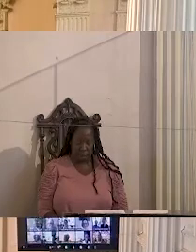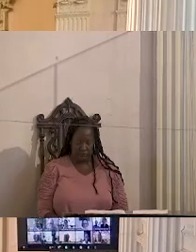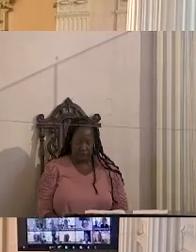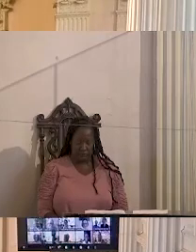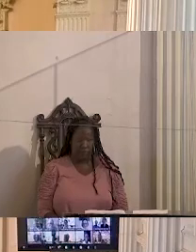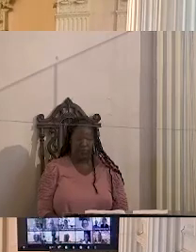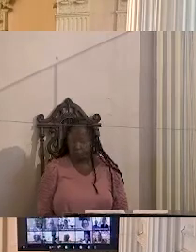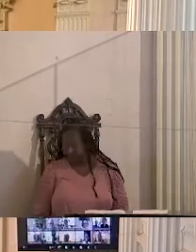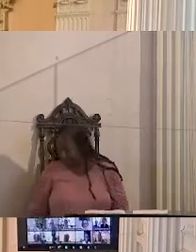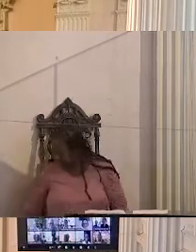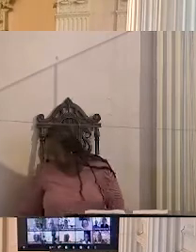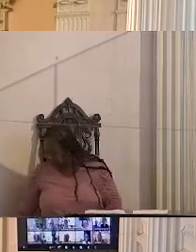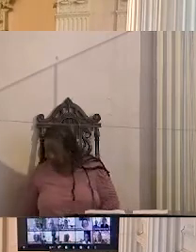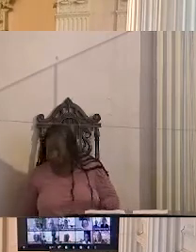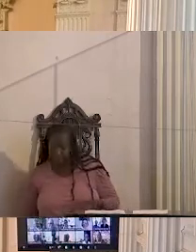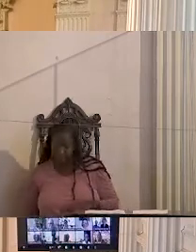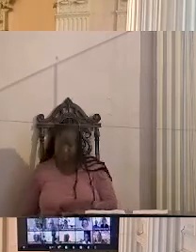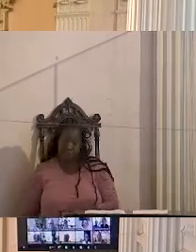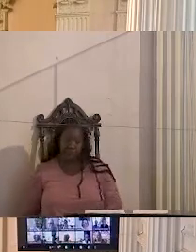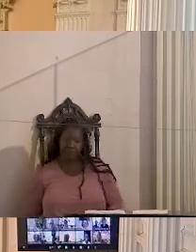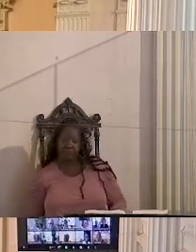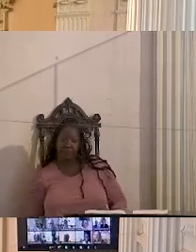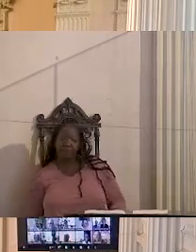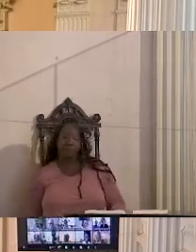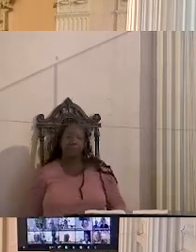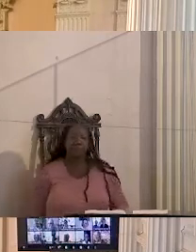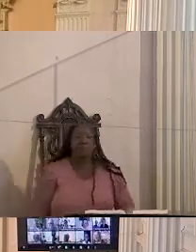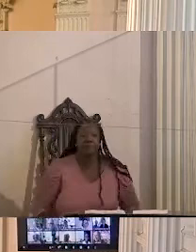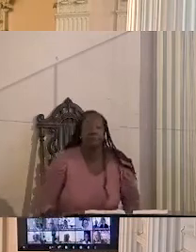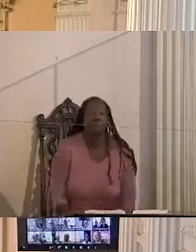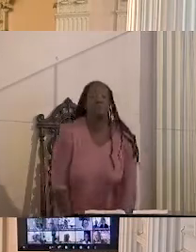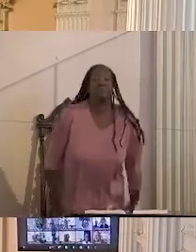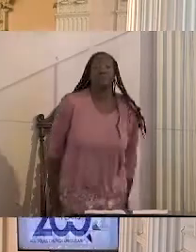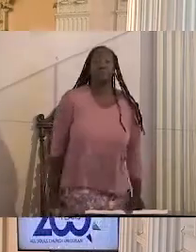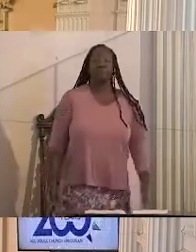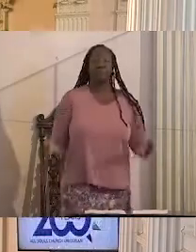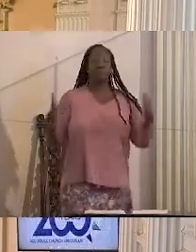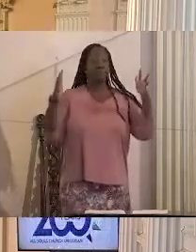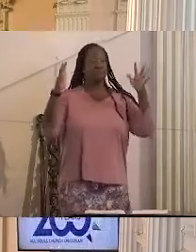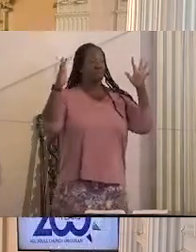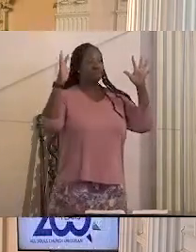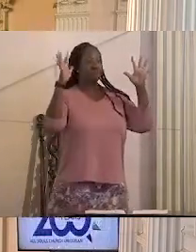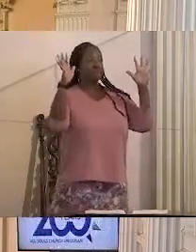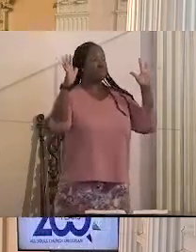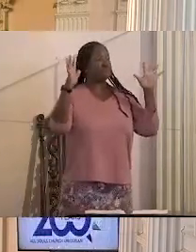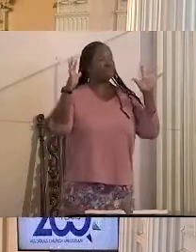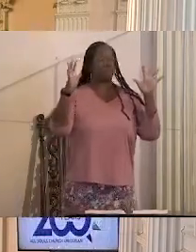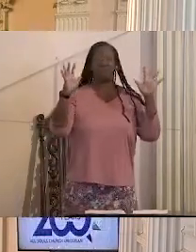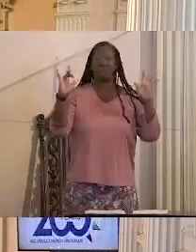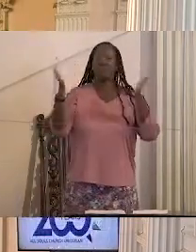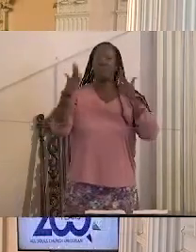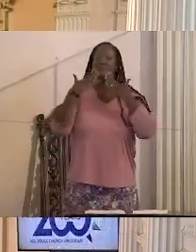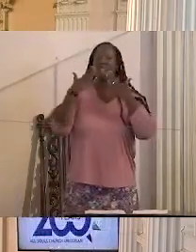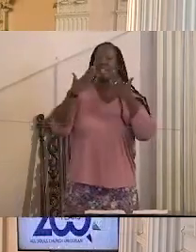Thank you, everyone. Thank you. And again, welcome to All Souls